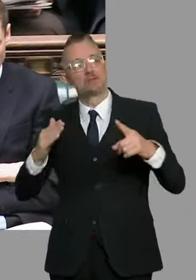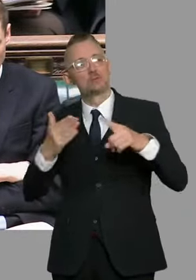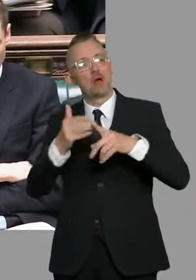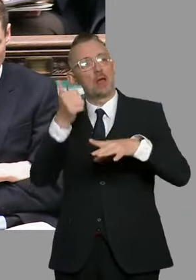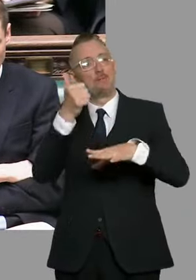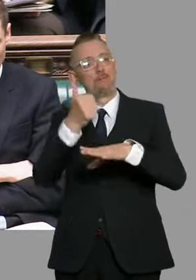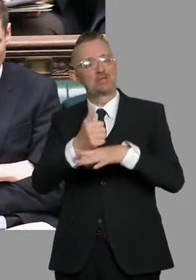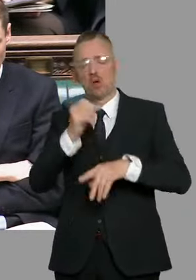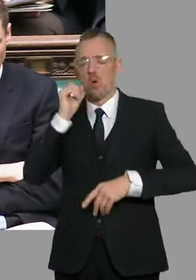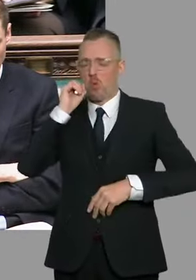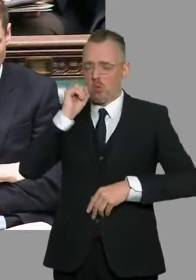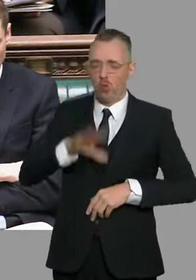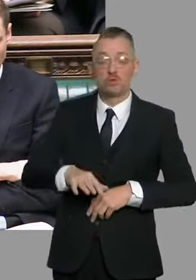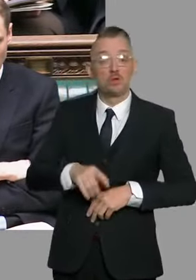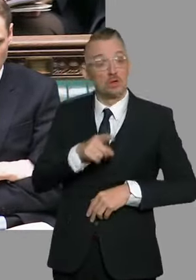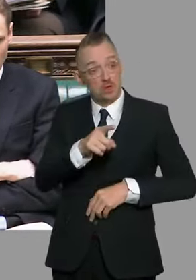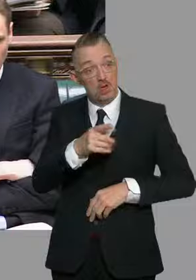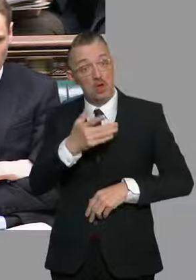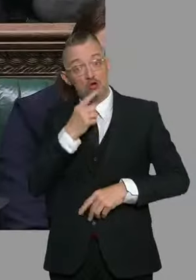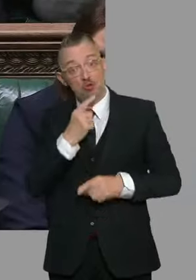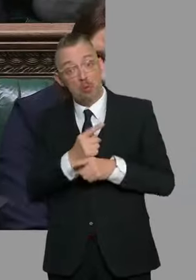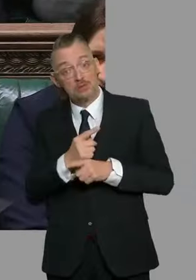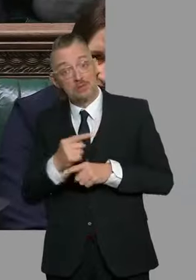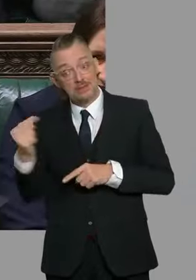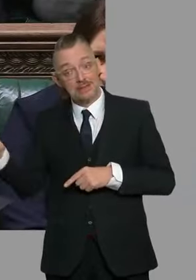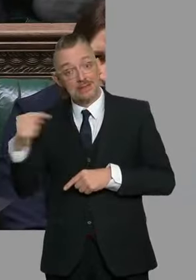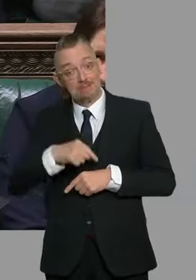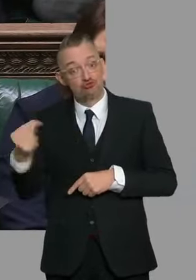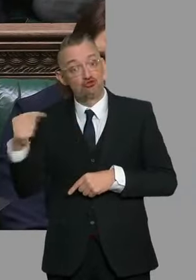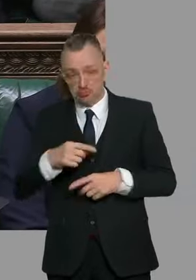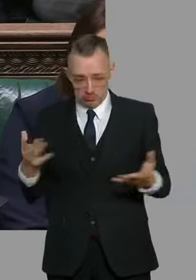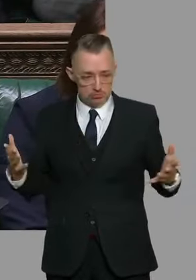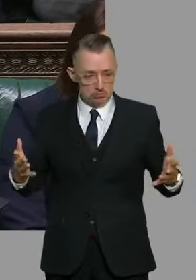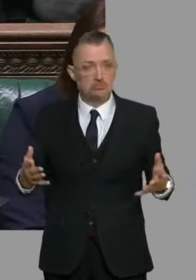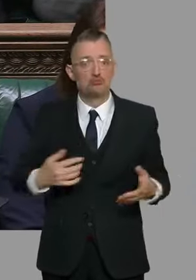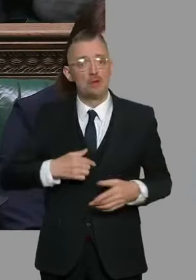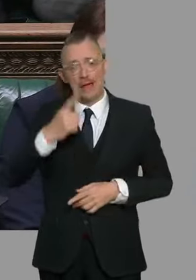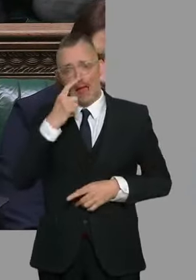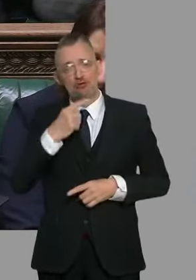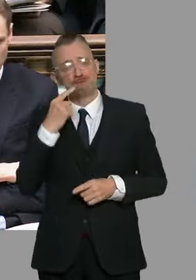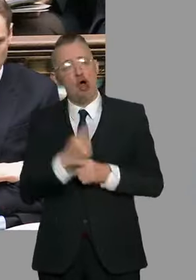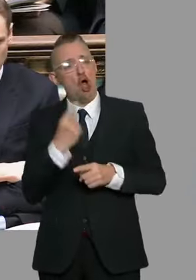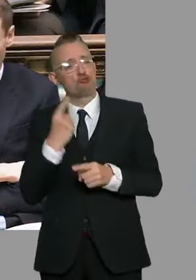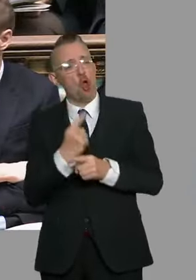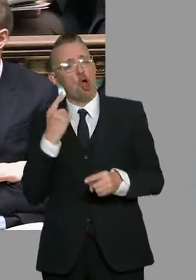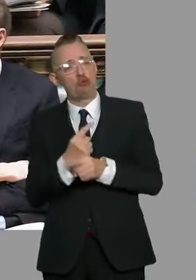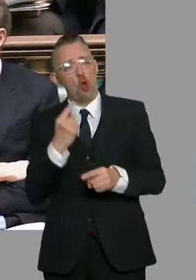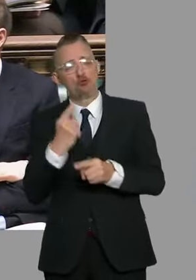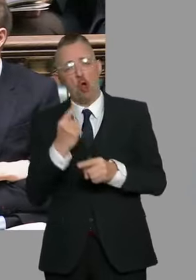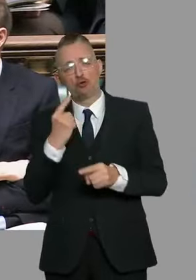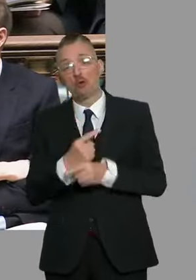his record. We can talk about it all day. I have committed...